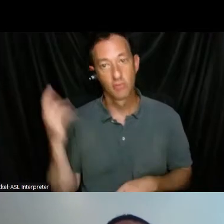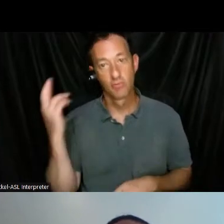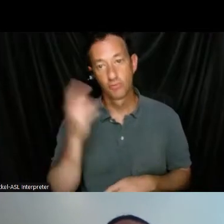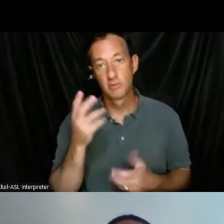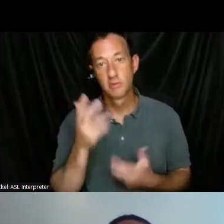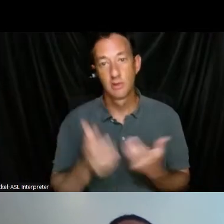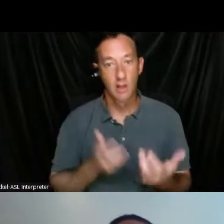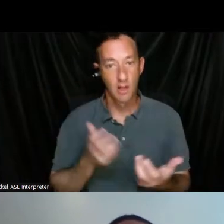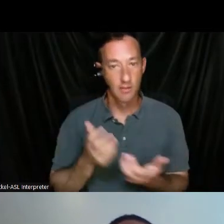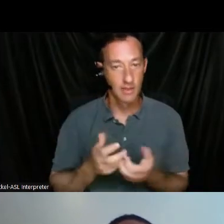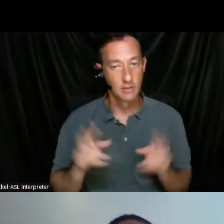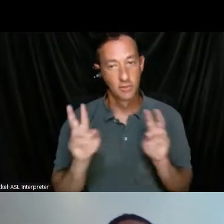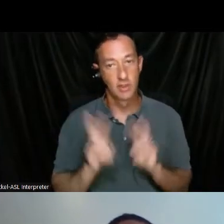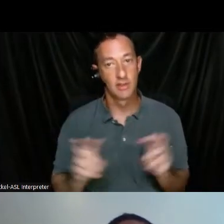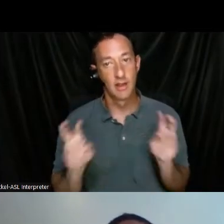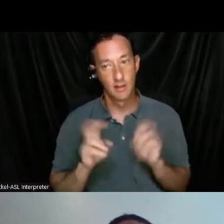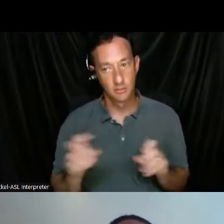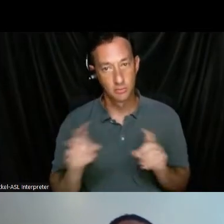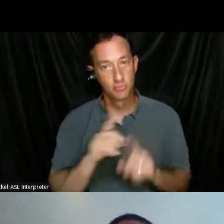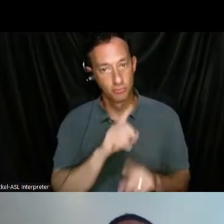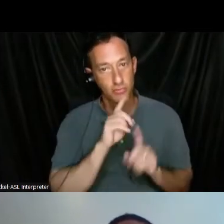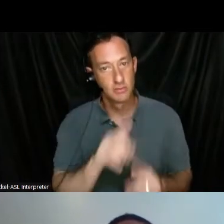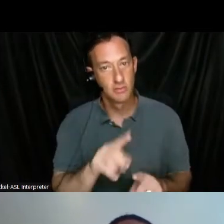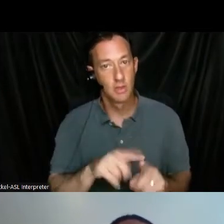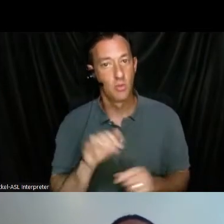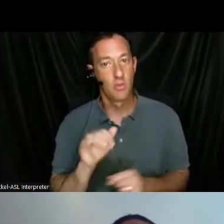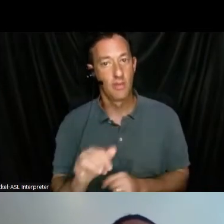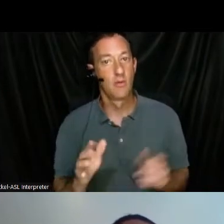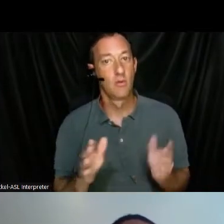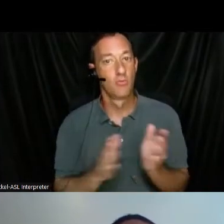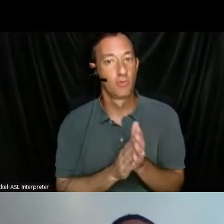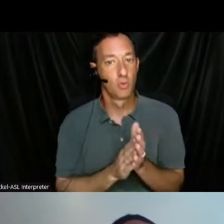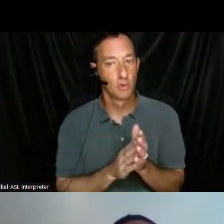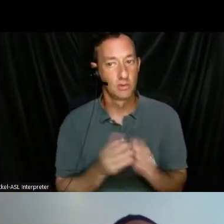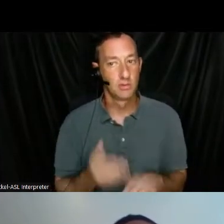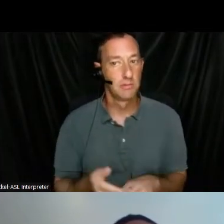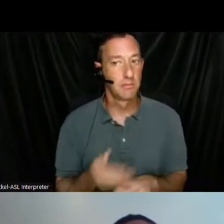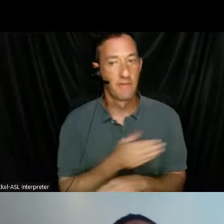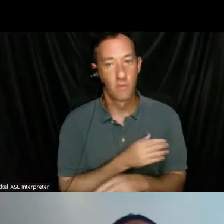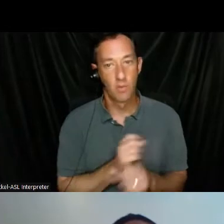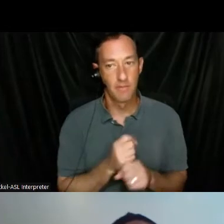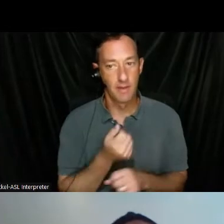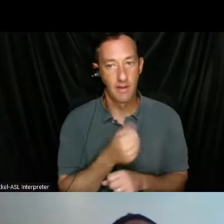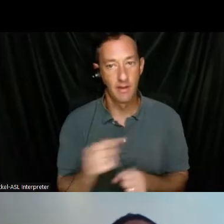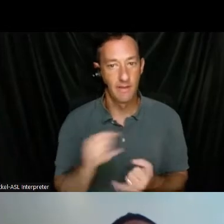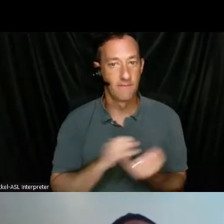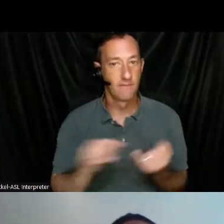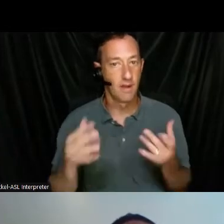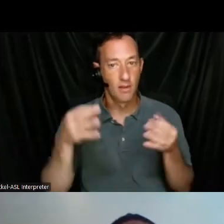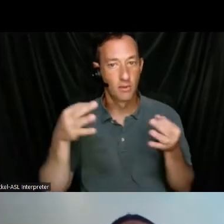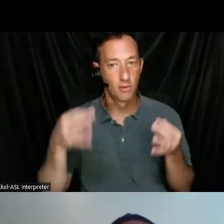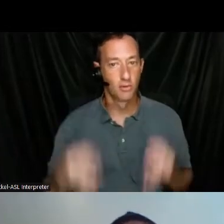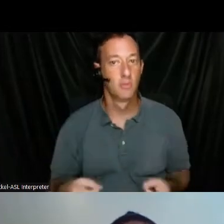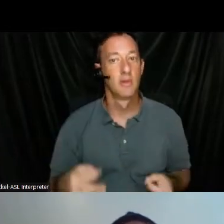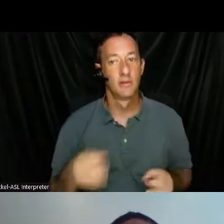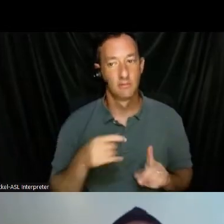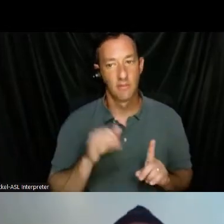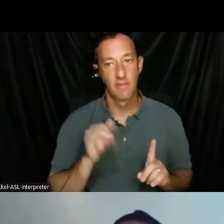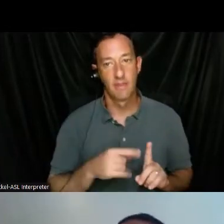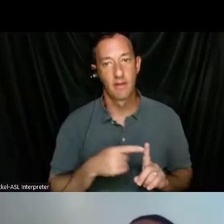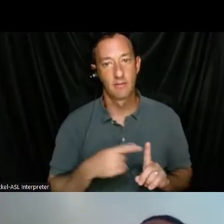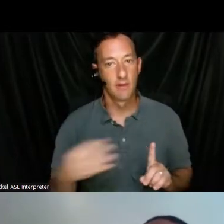analysis and responded to that request before making any final determination for that particular